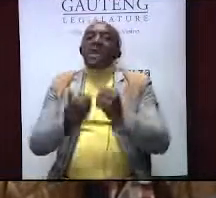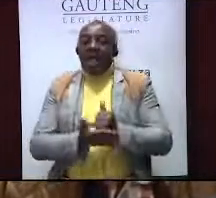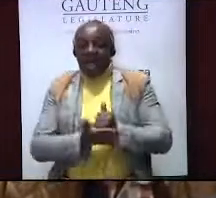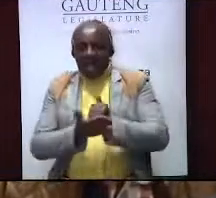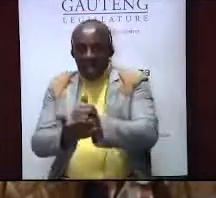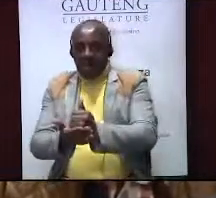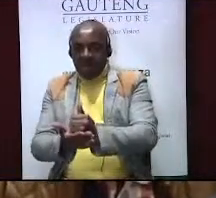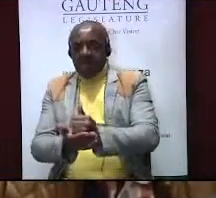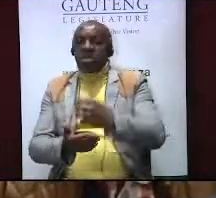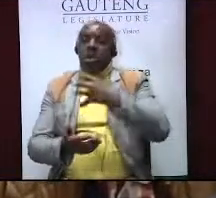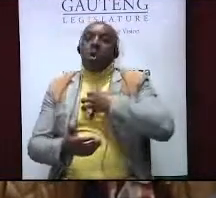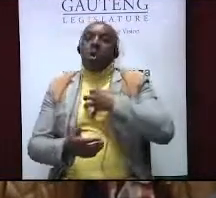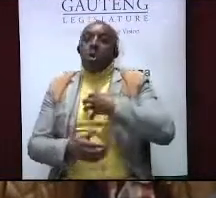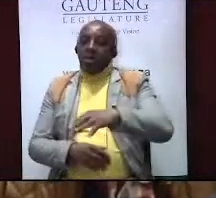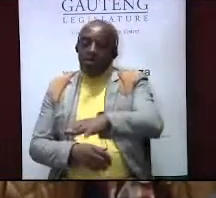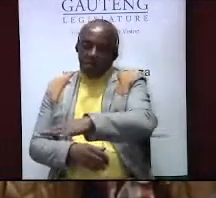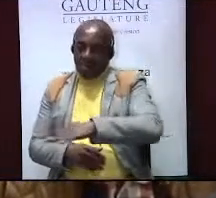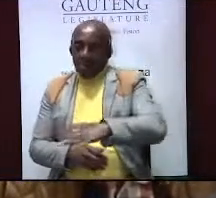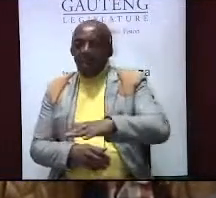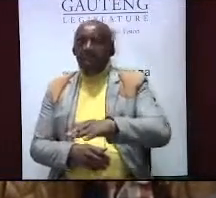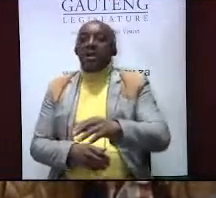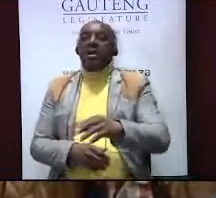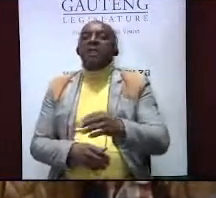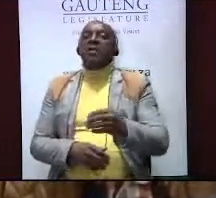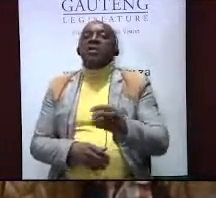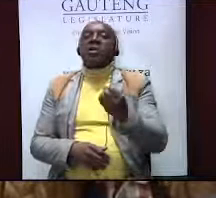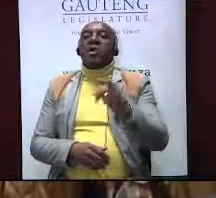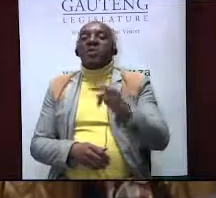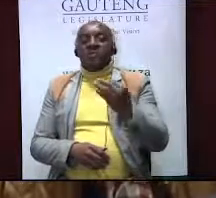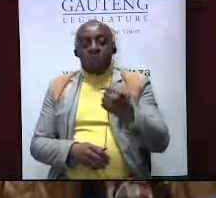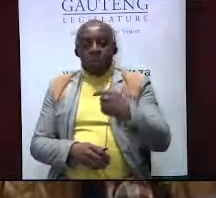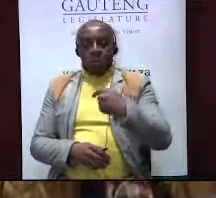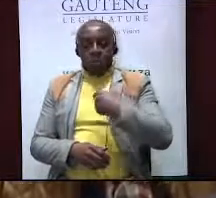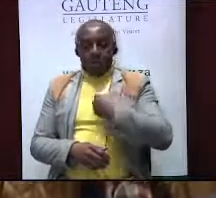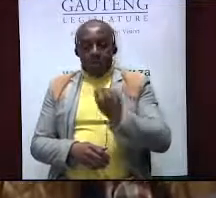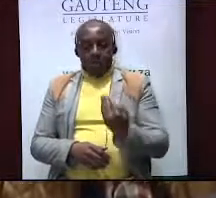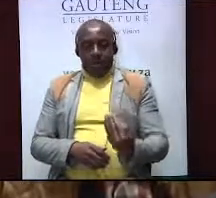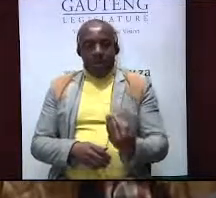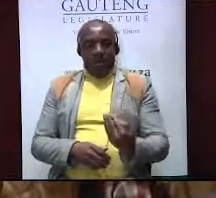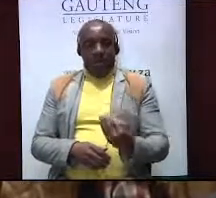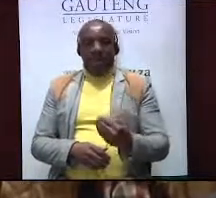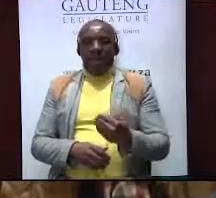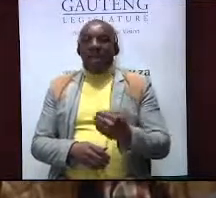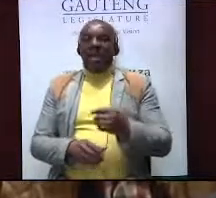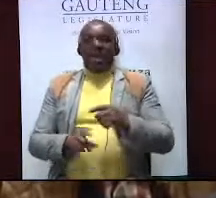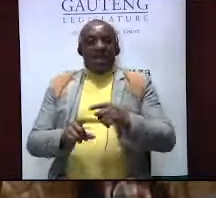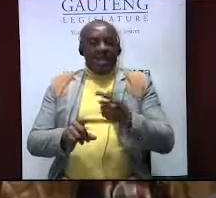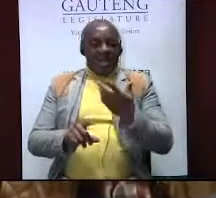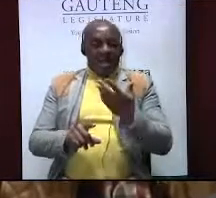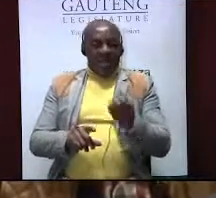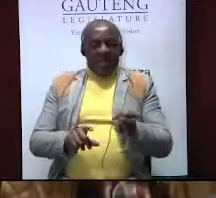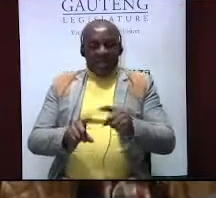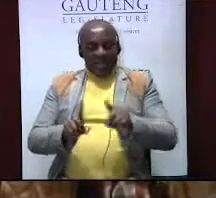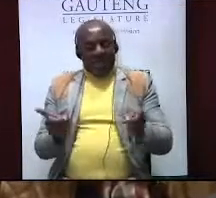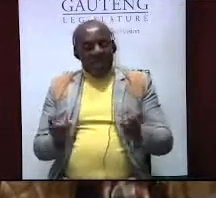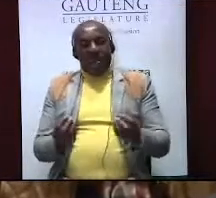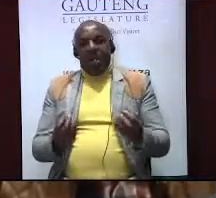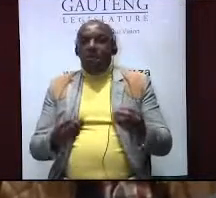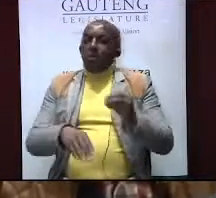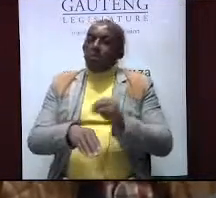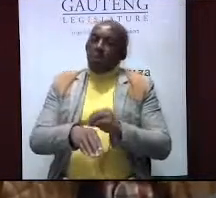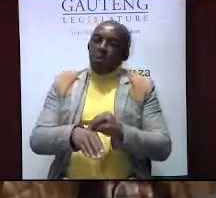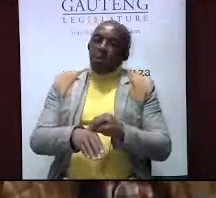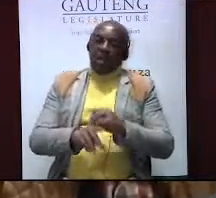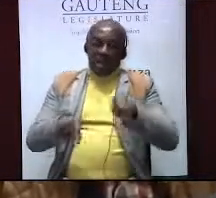need. Ngwana ka ha sena problem e kalo ile ya ngwana o mong ha e tlhoke gore maybe a